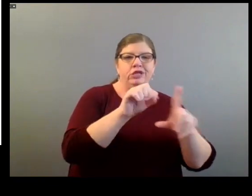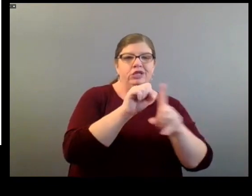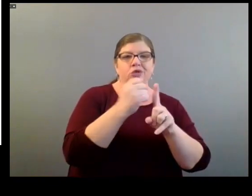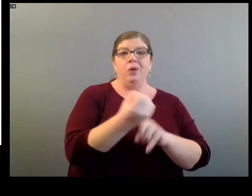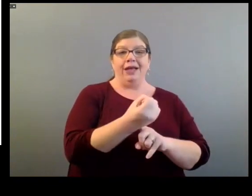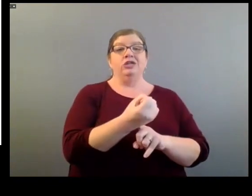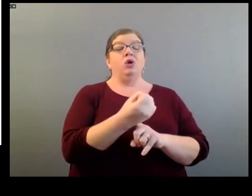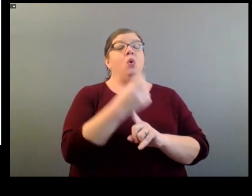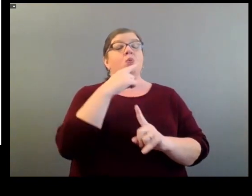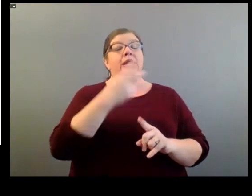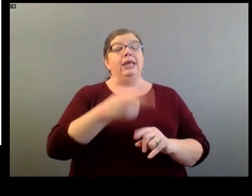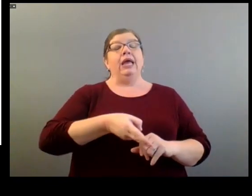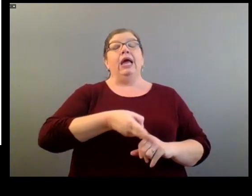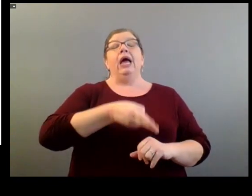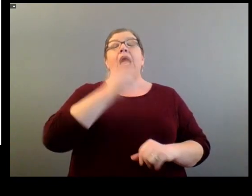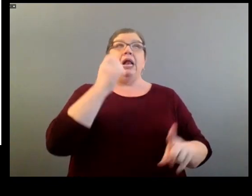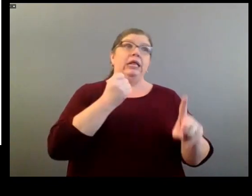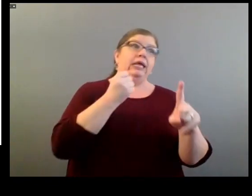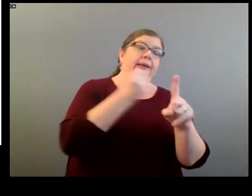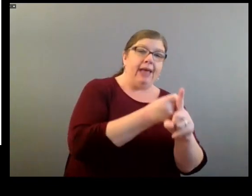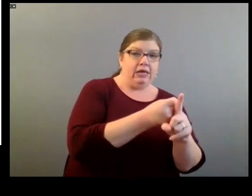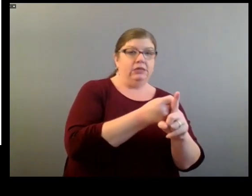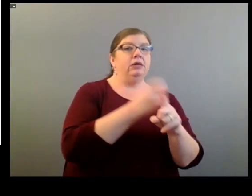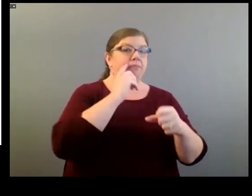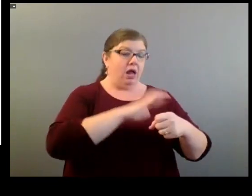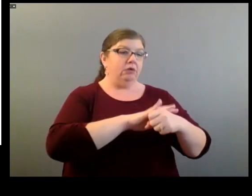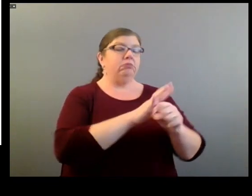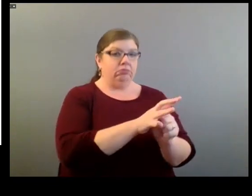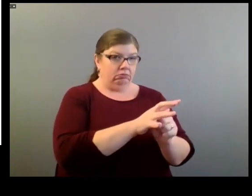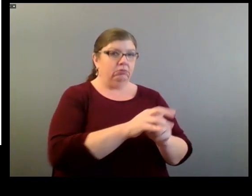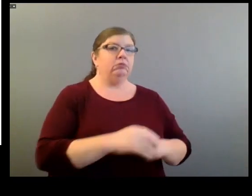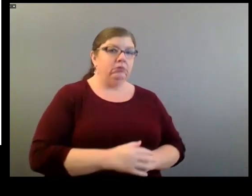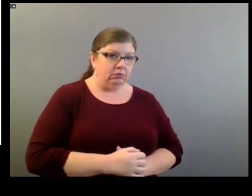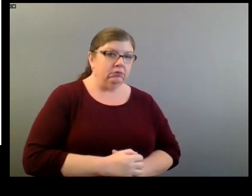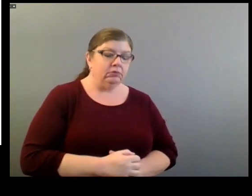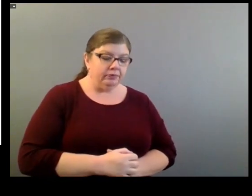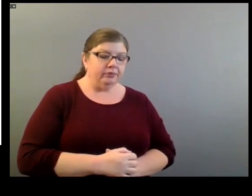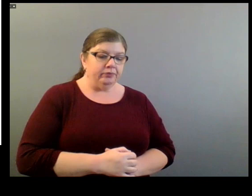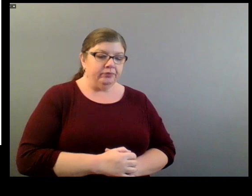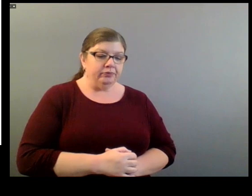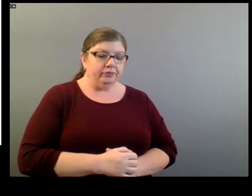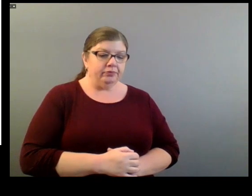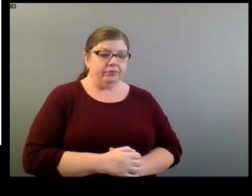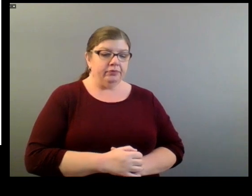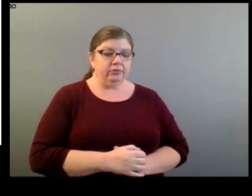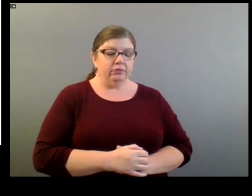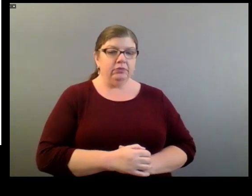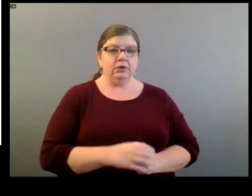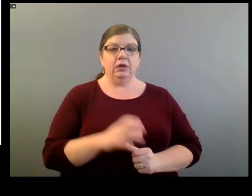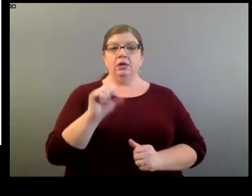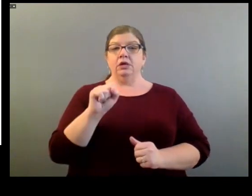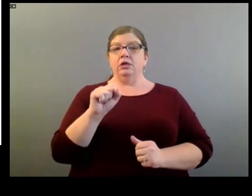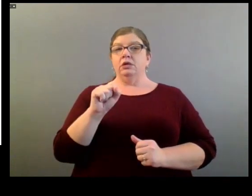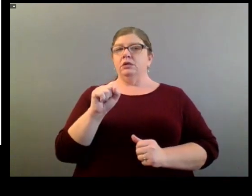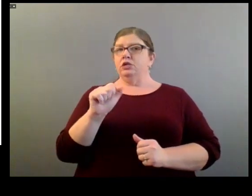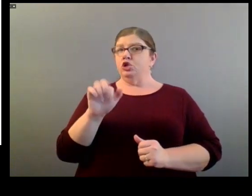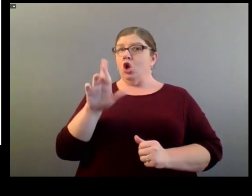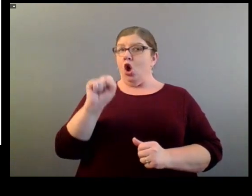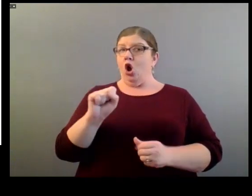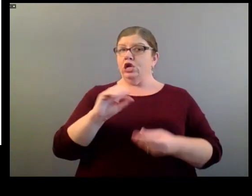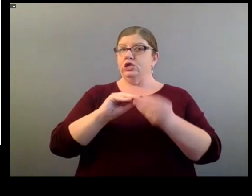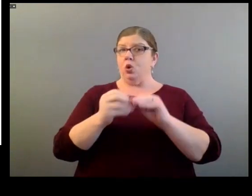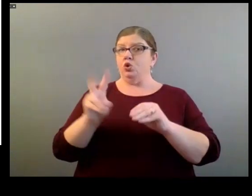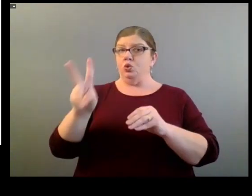highly impacted by the pandemic. While the SARS-CoV-2 is novel, the